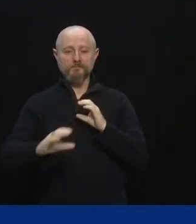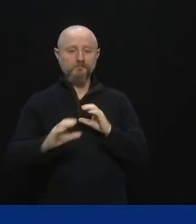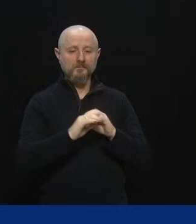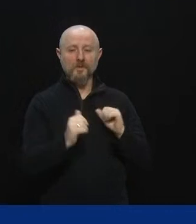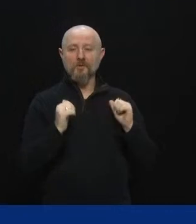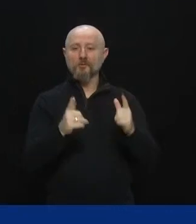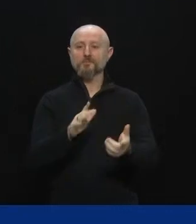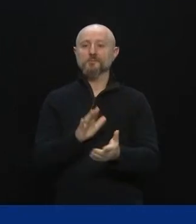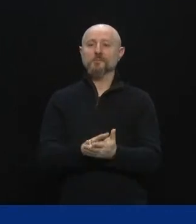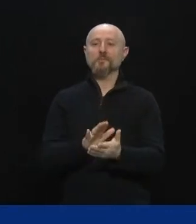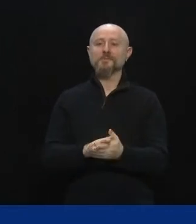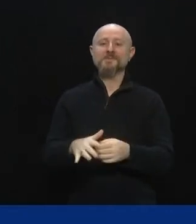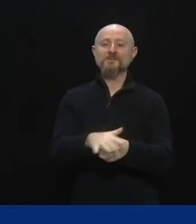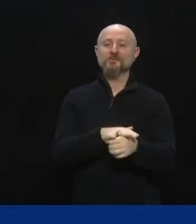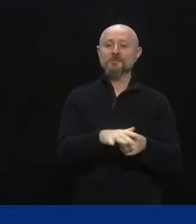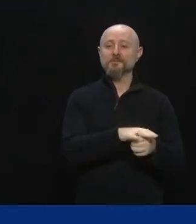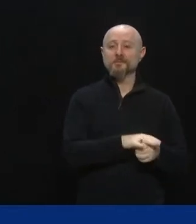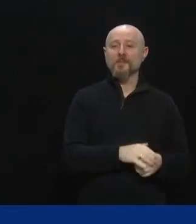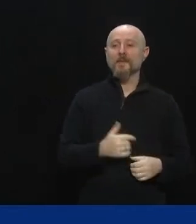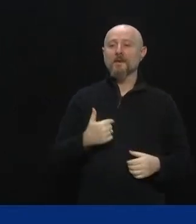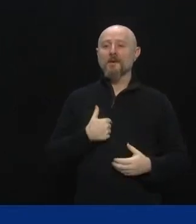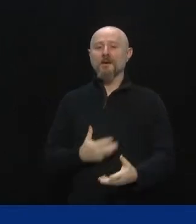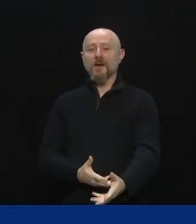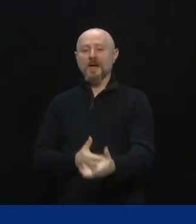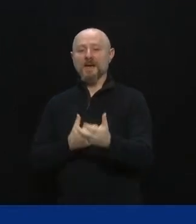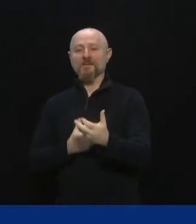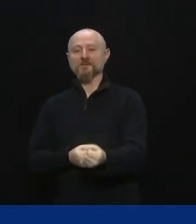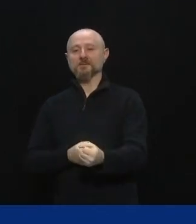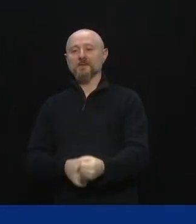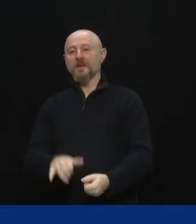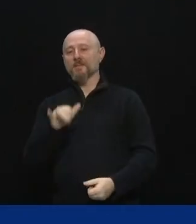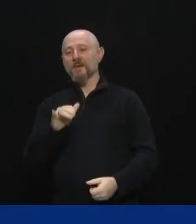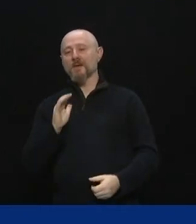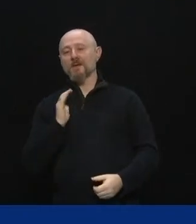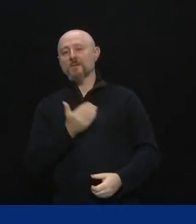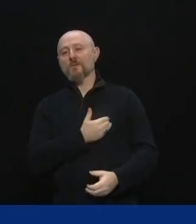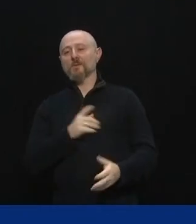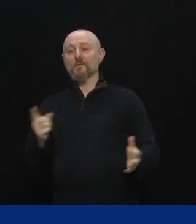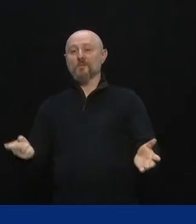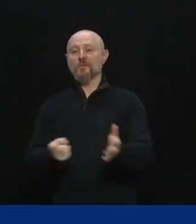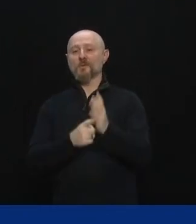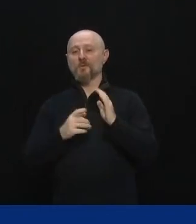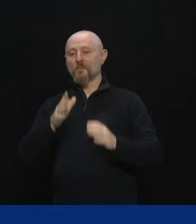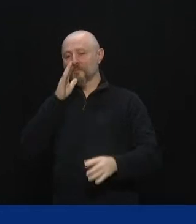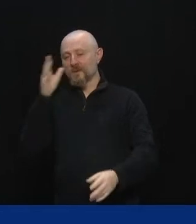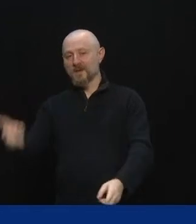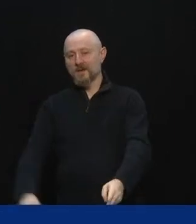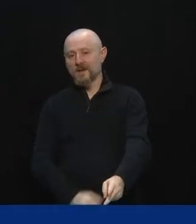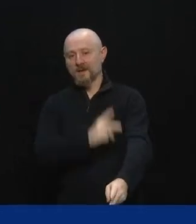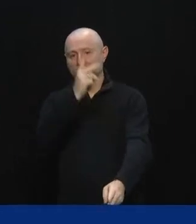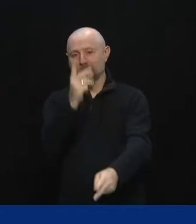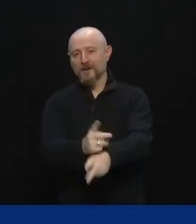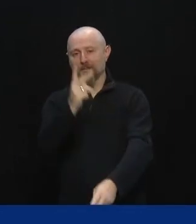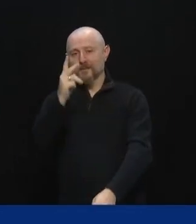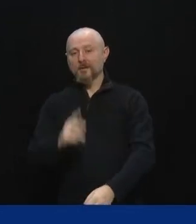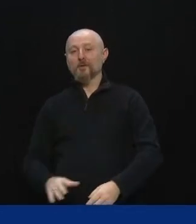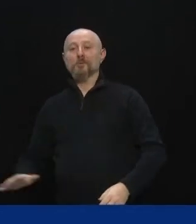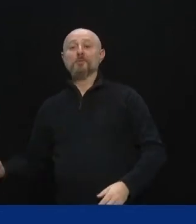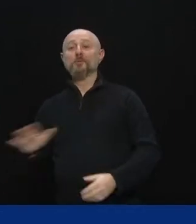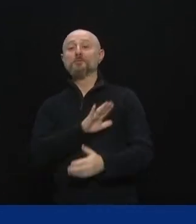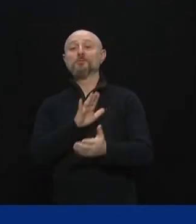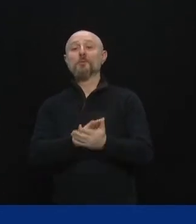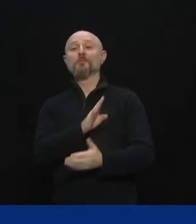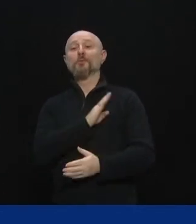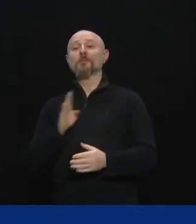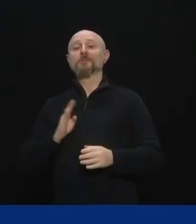Therefore, I feel very confident that our requirements will stand. I know that the School Board Association across the state